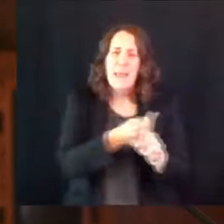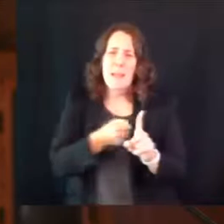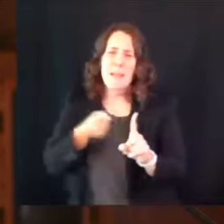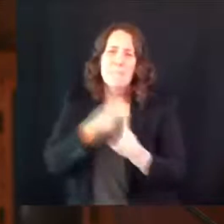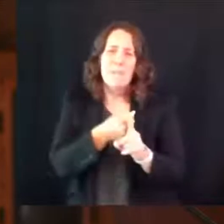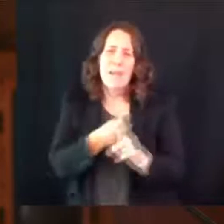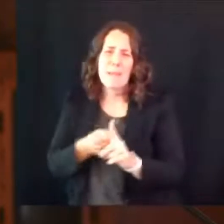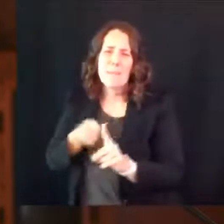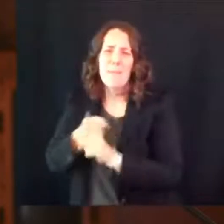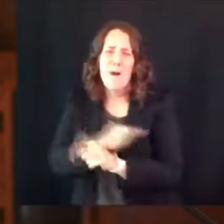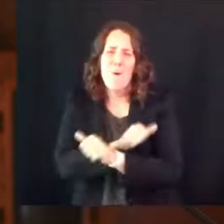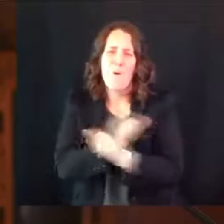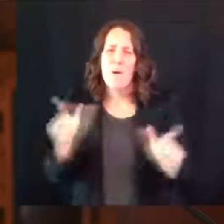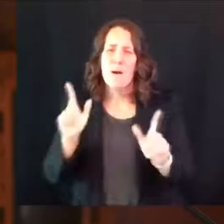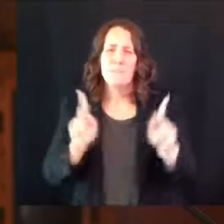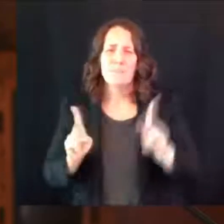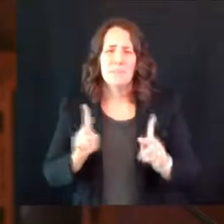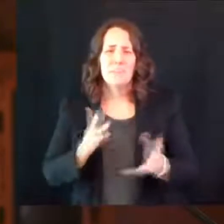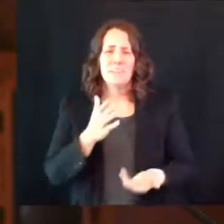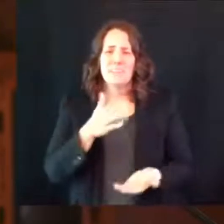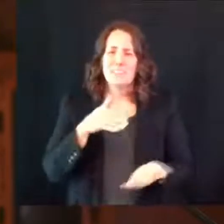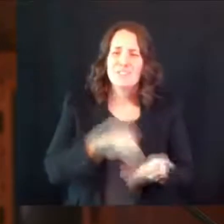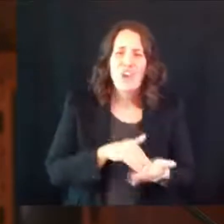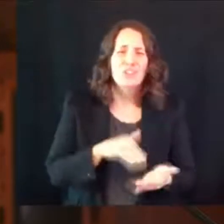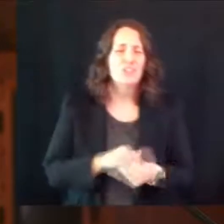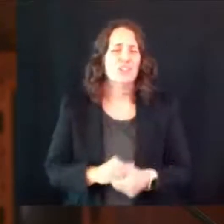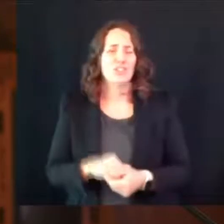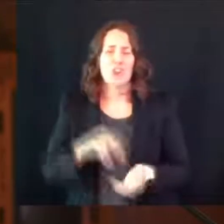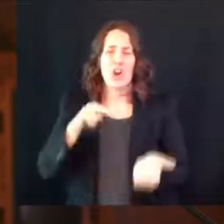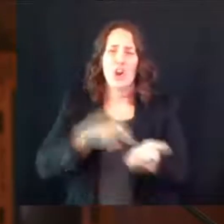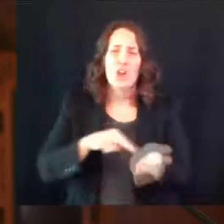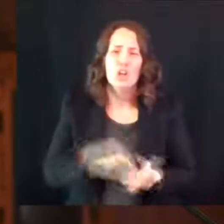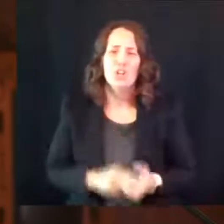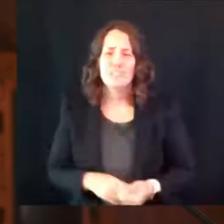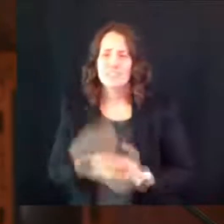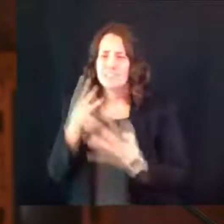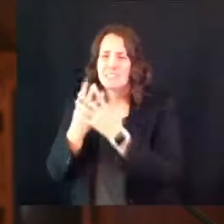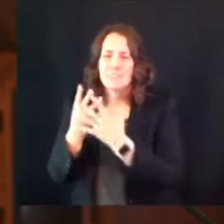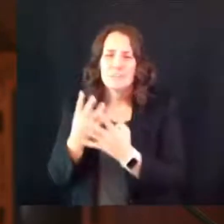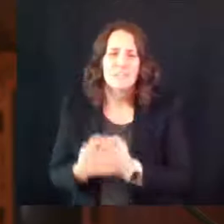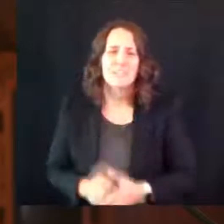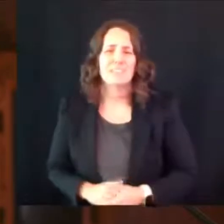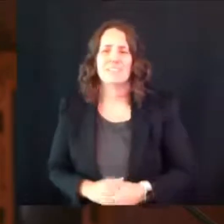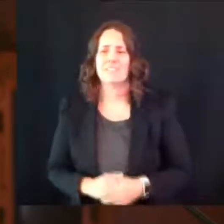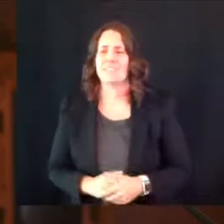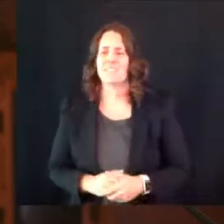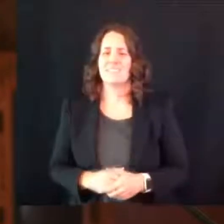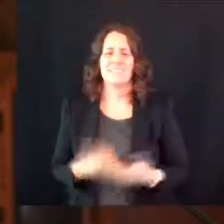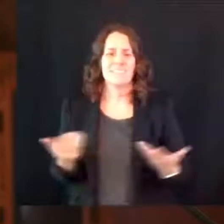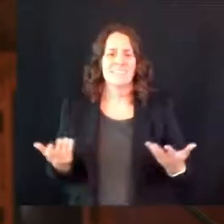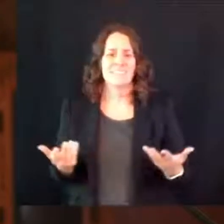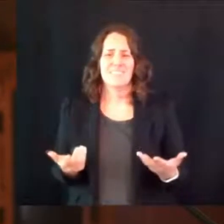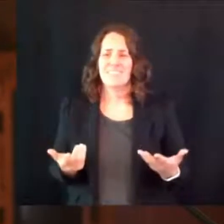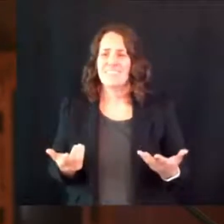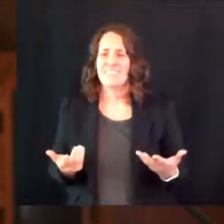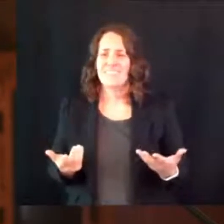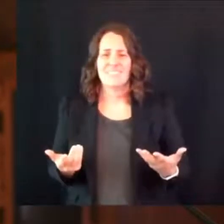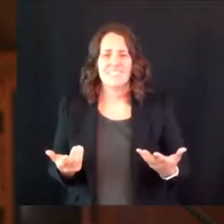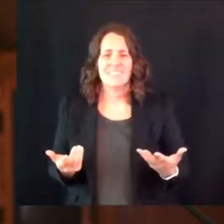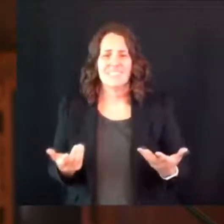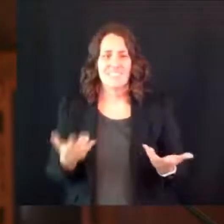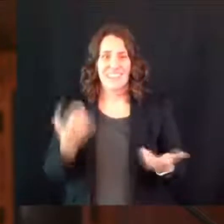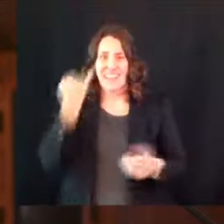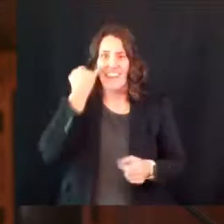enough doctors and nurses who are healthy and well to show up to work, it doesn't matter whether you have COVID or a heart